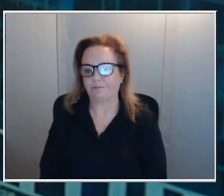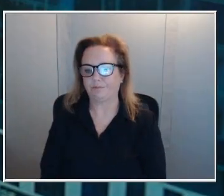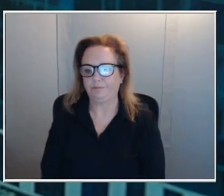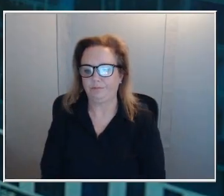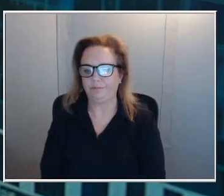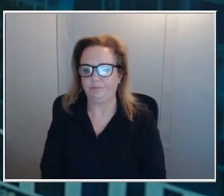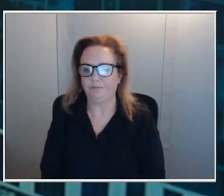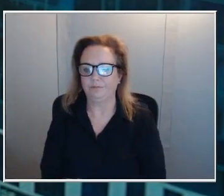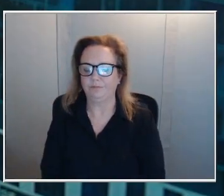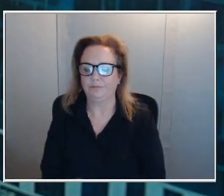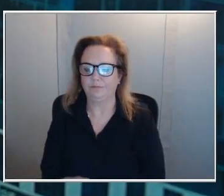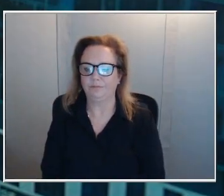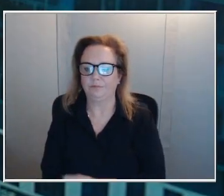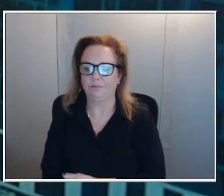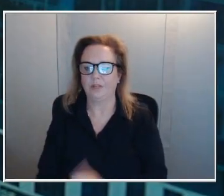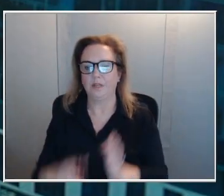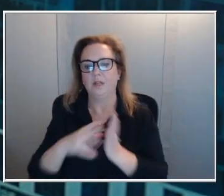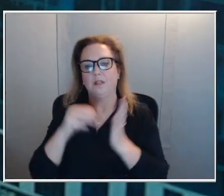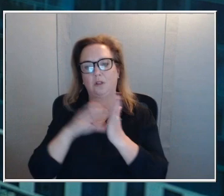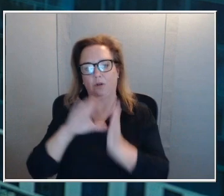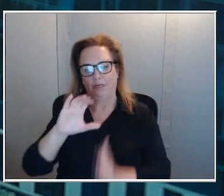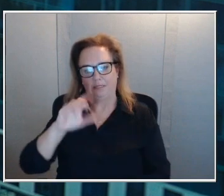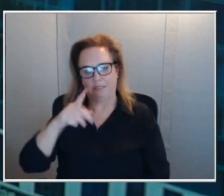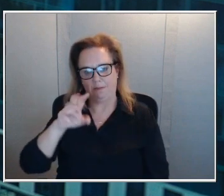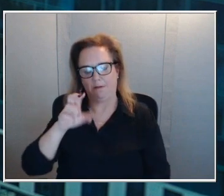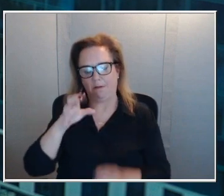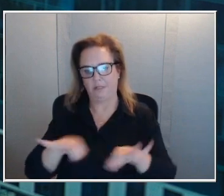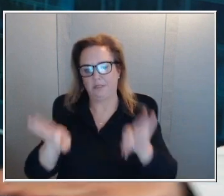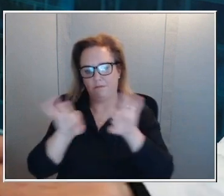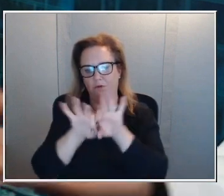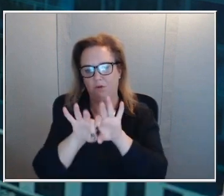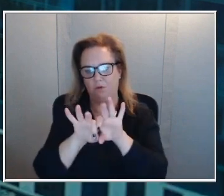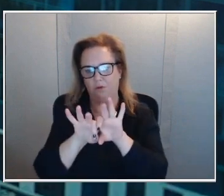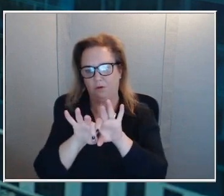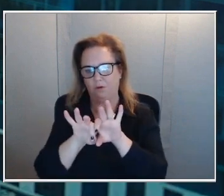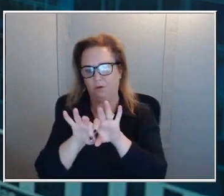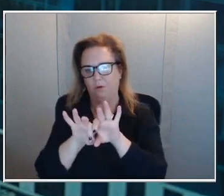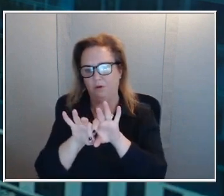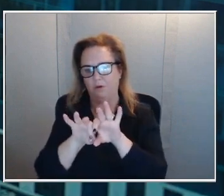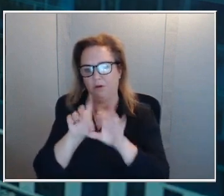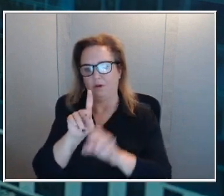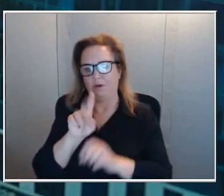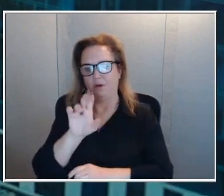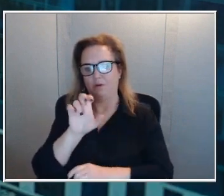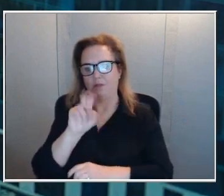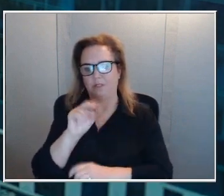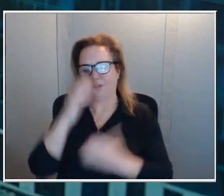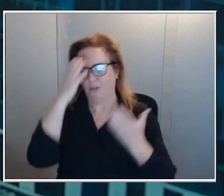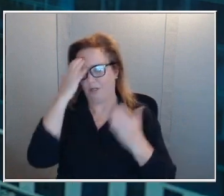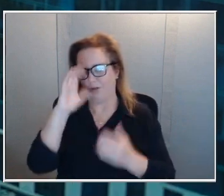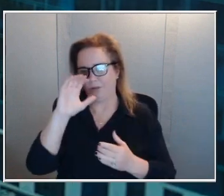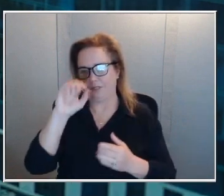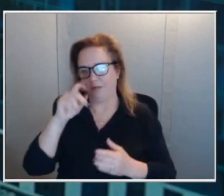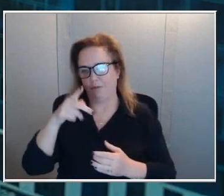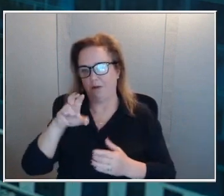Well, I think learning CPR is obviously important, and Kristen will tell you she didn't know CPR beforehand, but she tried. You know,